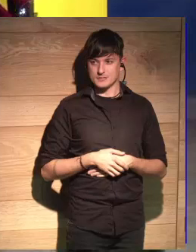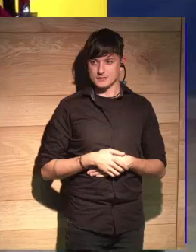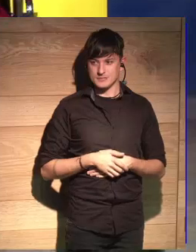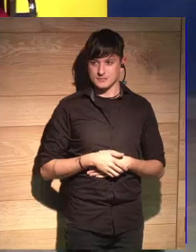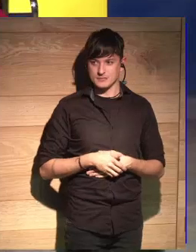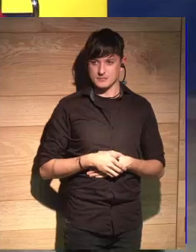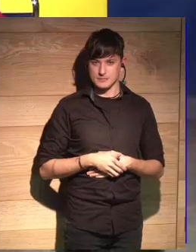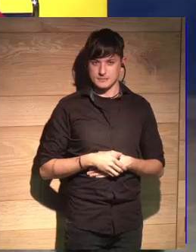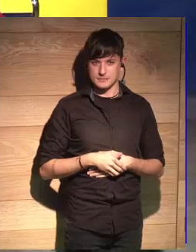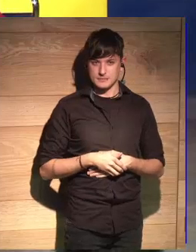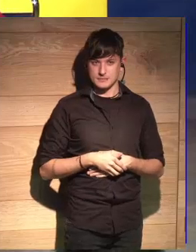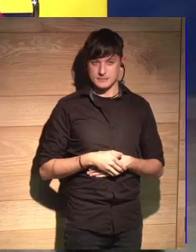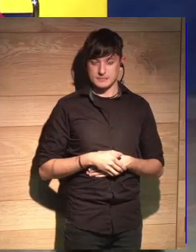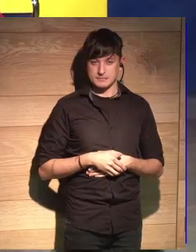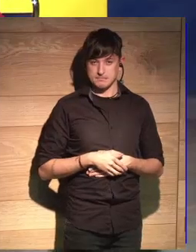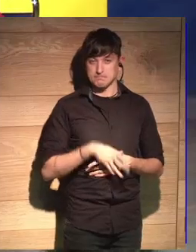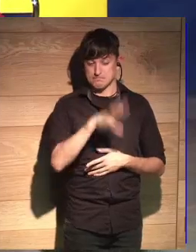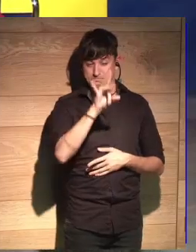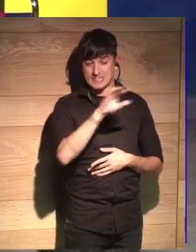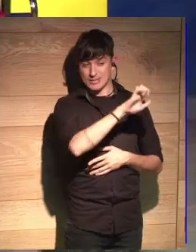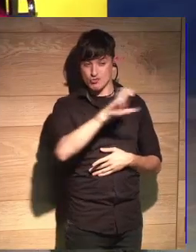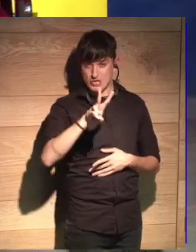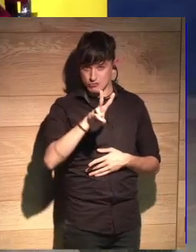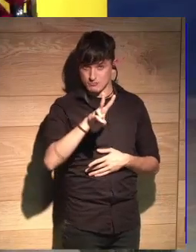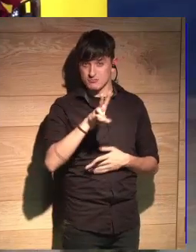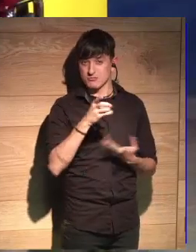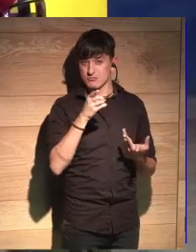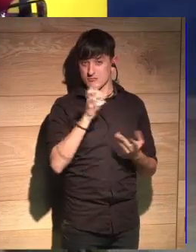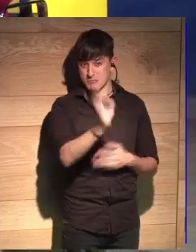we have in the United States this